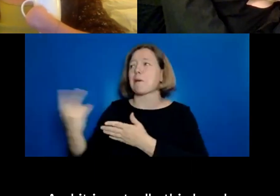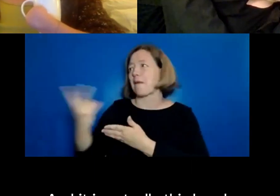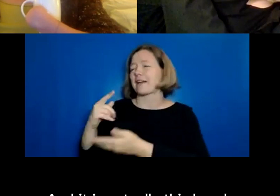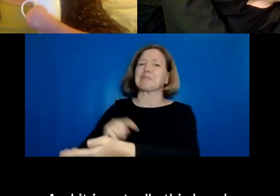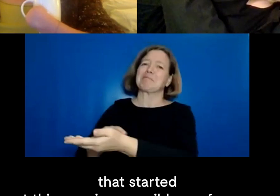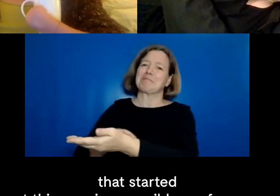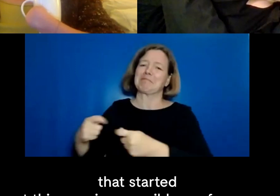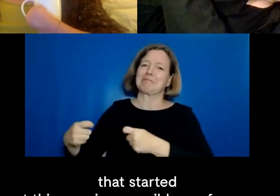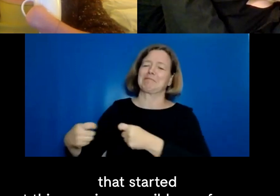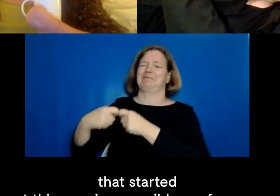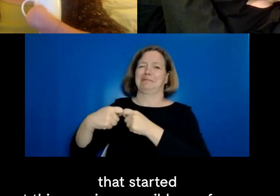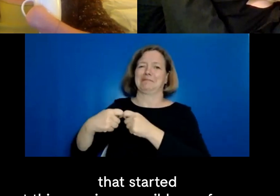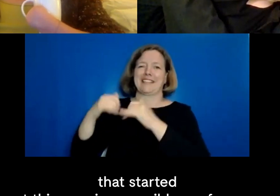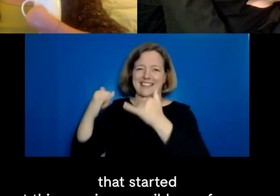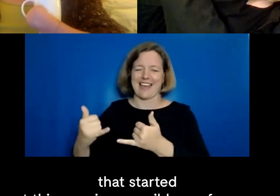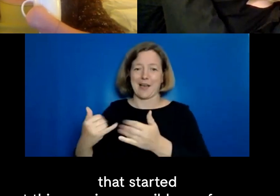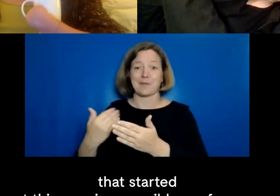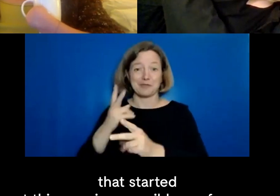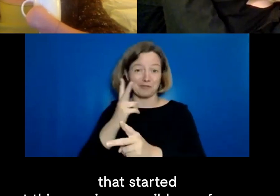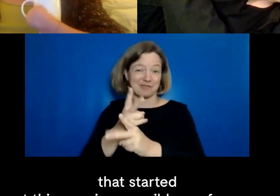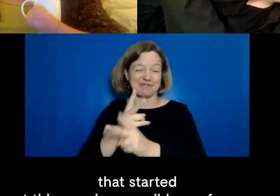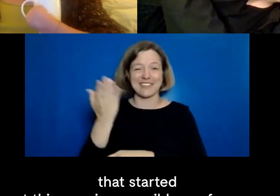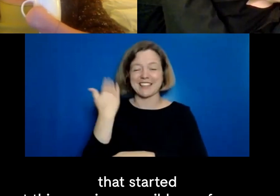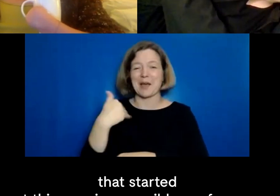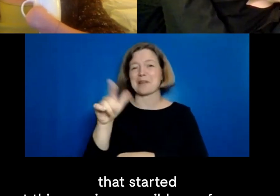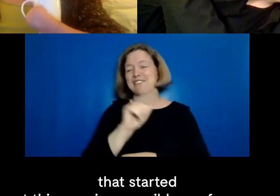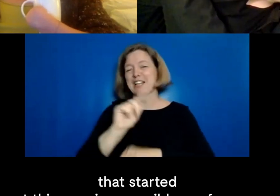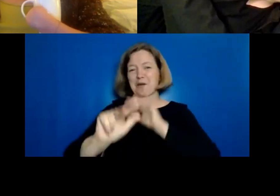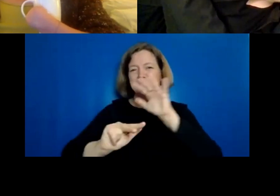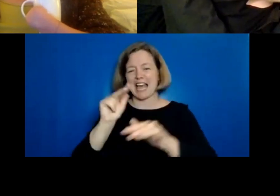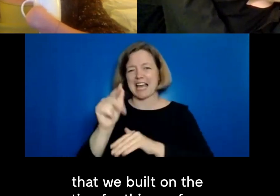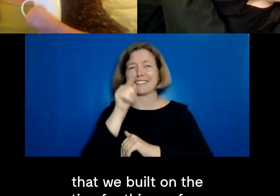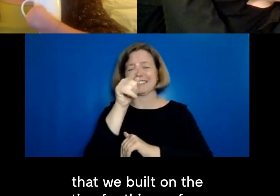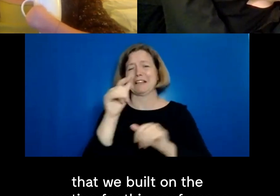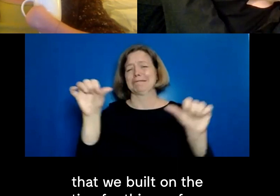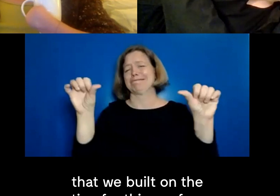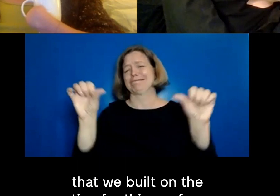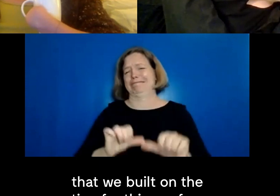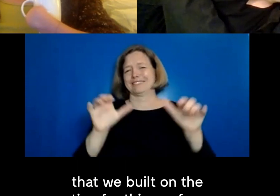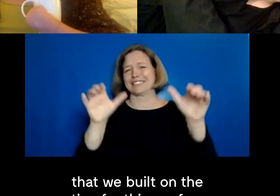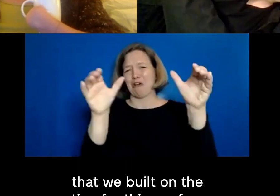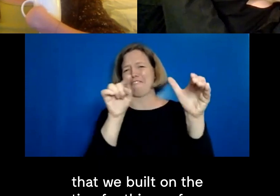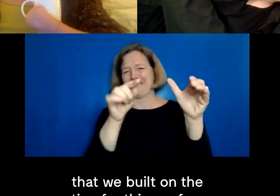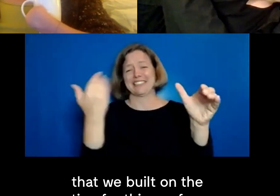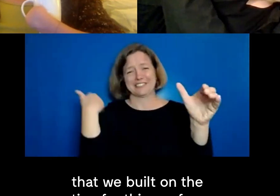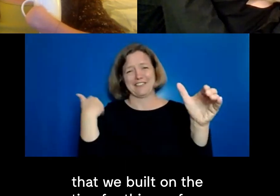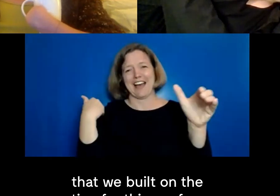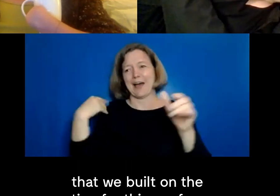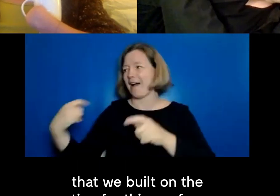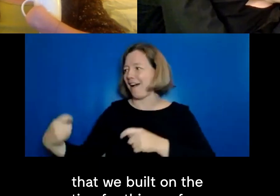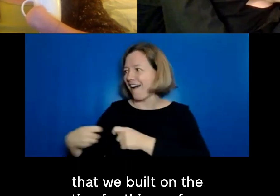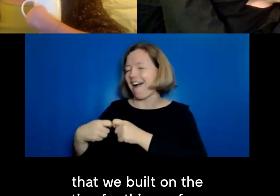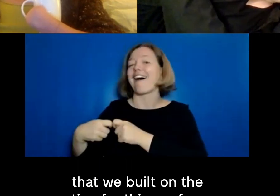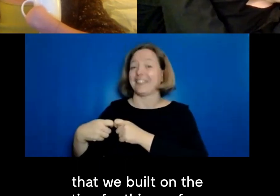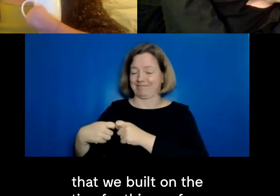this bond that started at this very inaccessible conference that we built on the curation